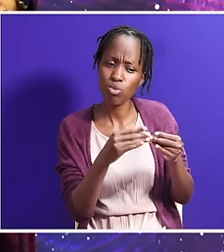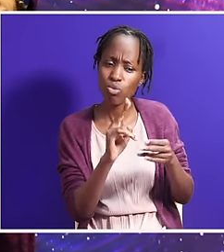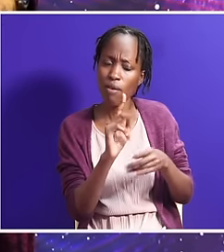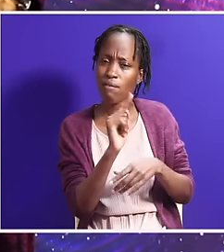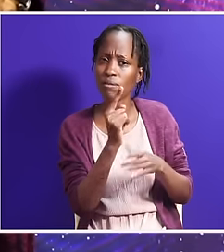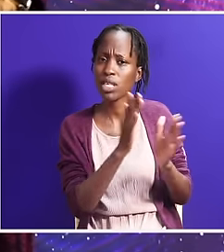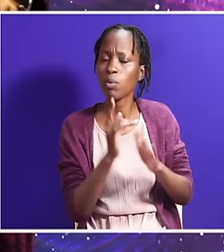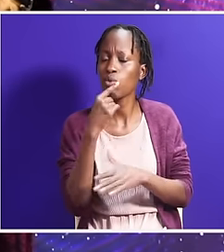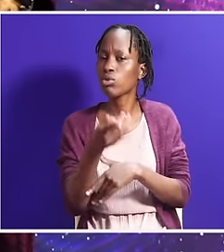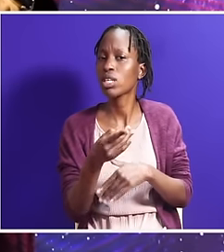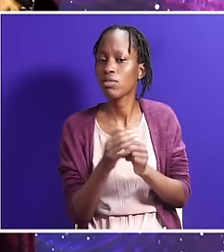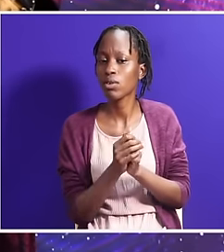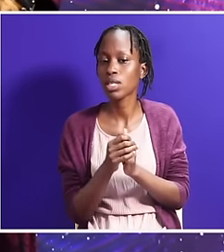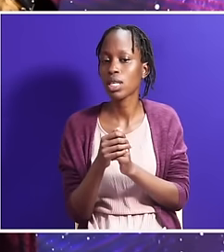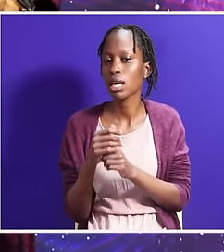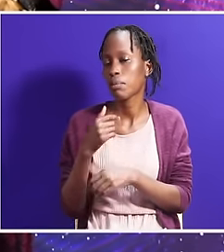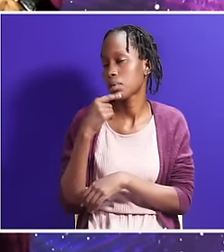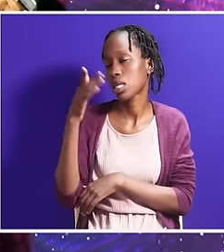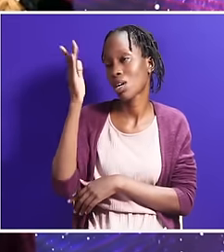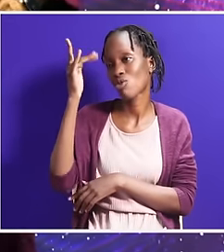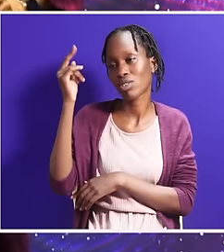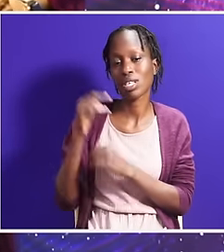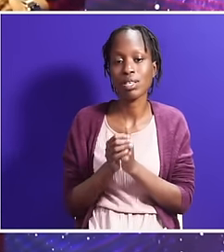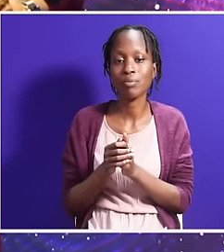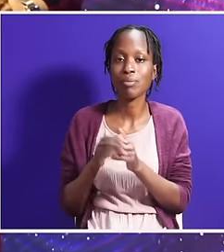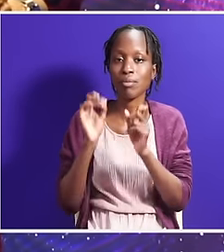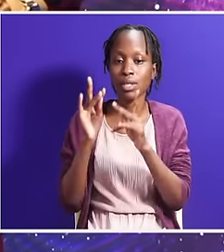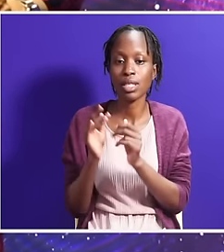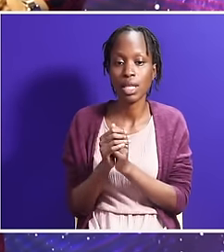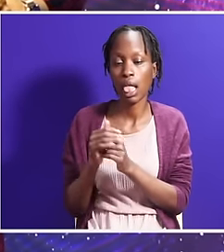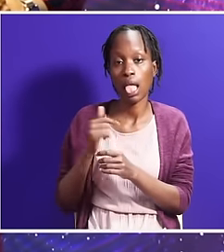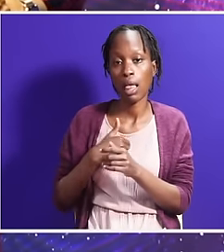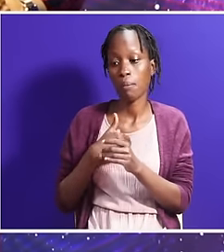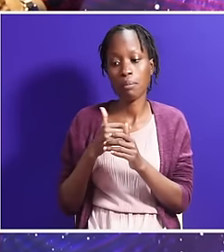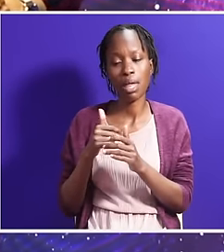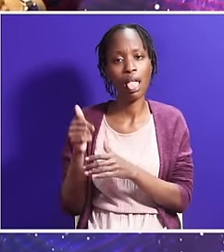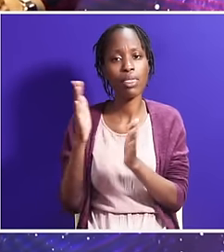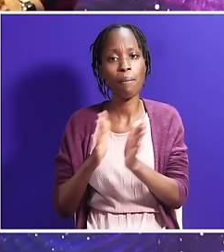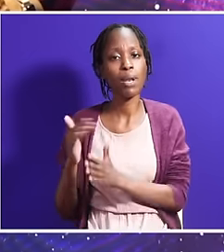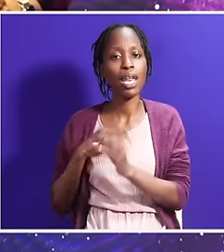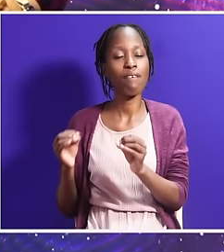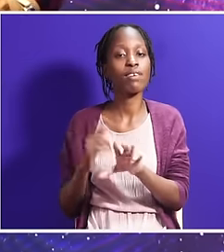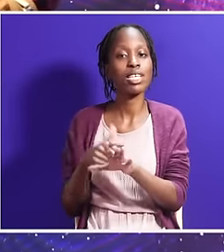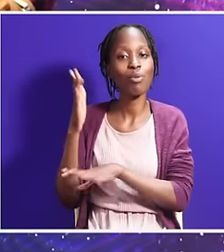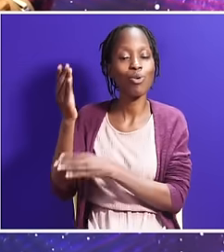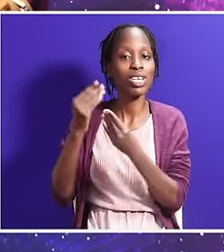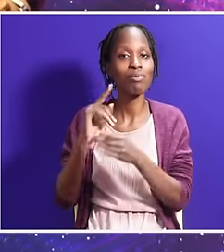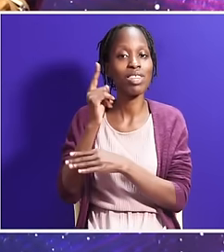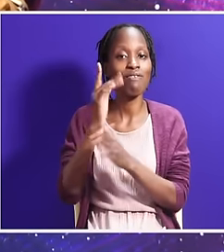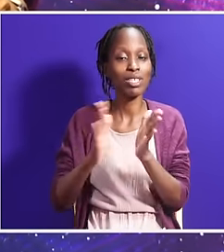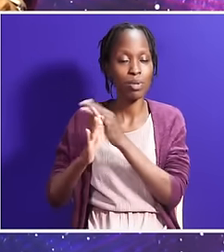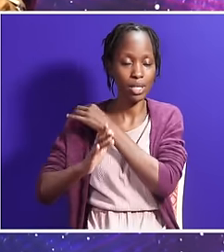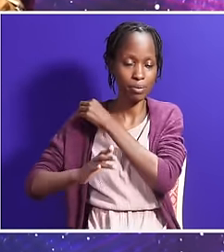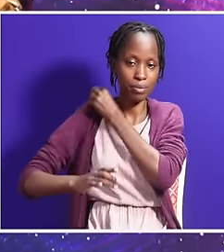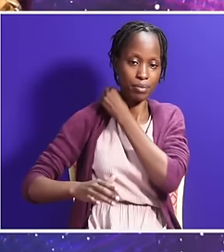I said, God. He said, well, I never made a Plan B when God gave me Plan A. I'll